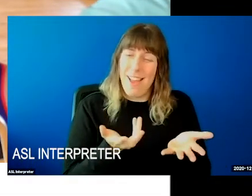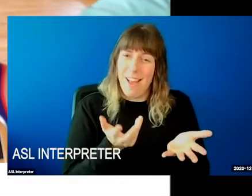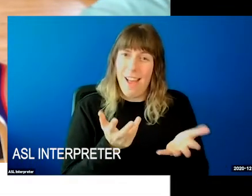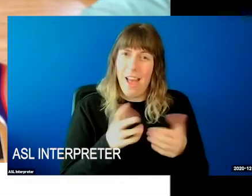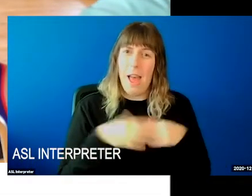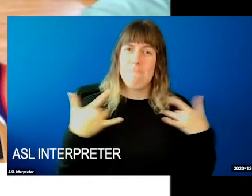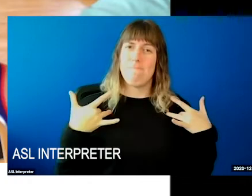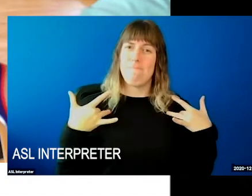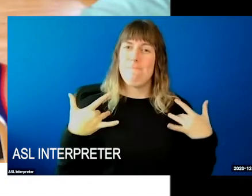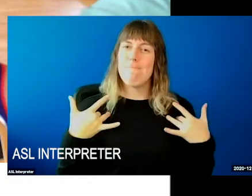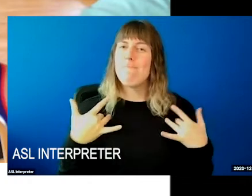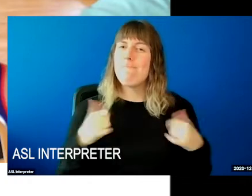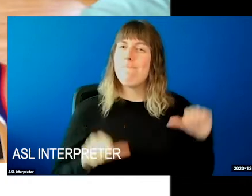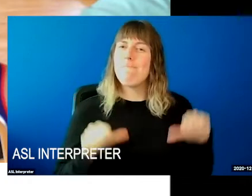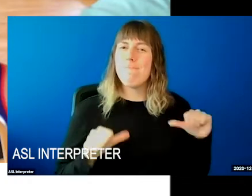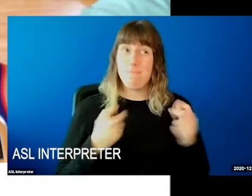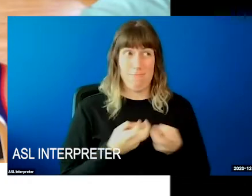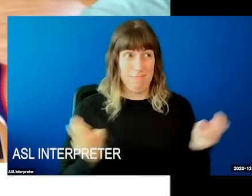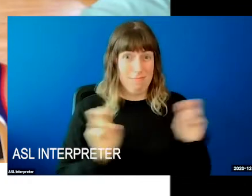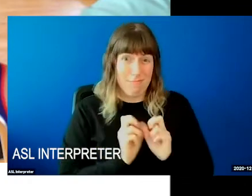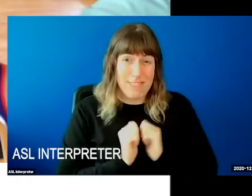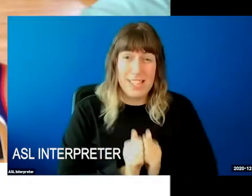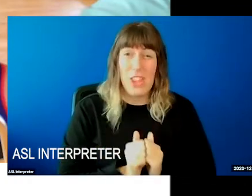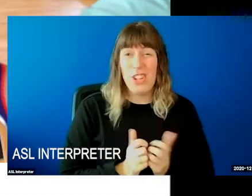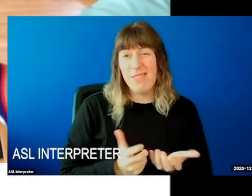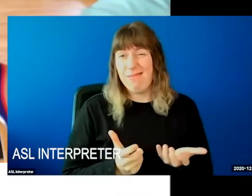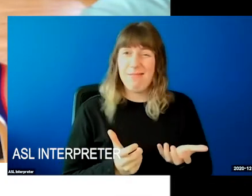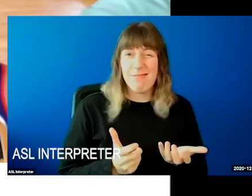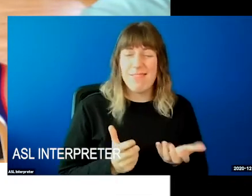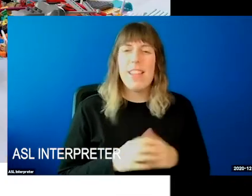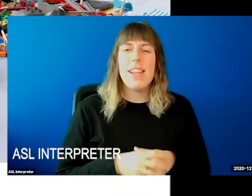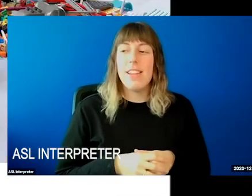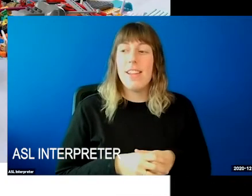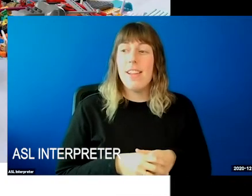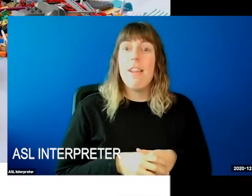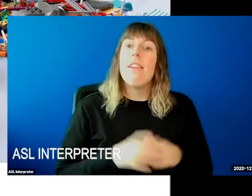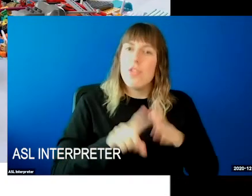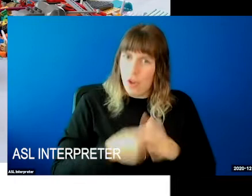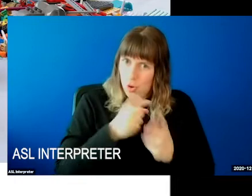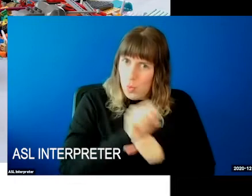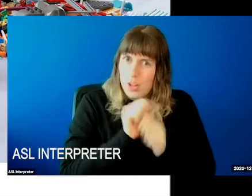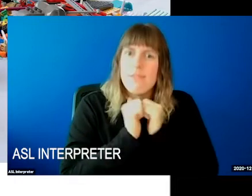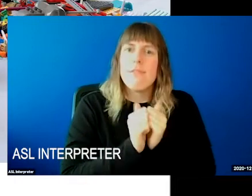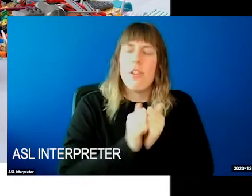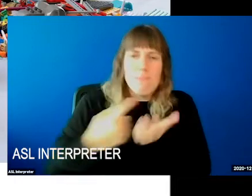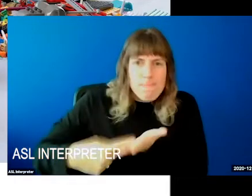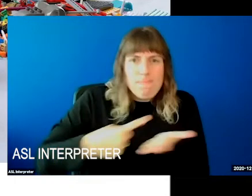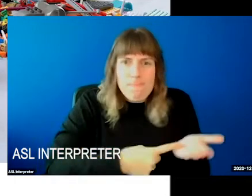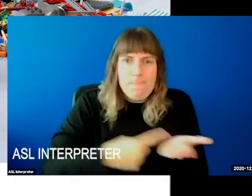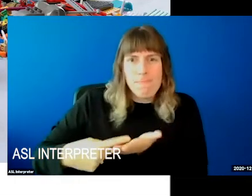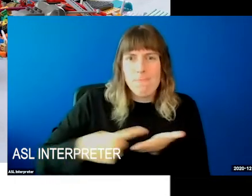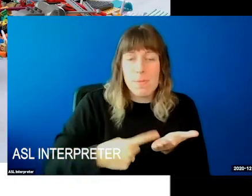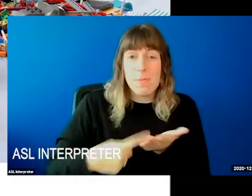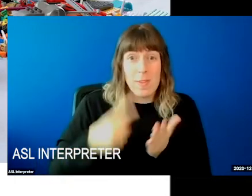their hesitancy about being in a circle here. And they started to work together for quite